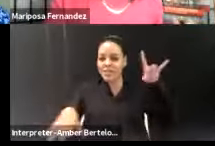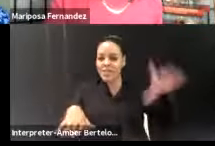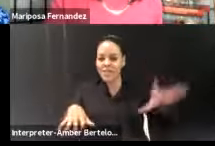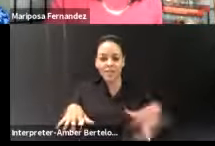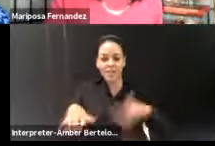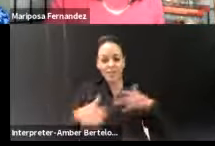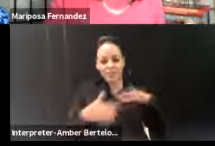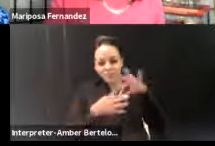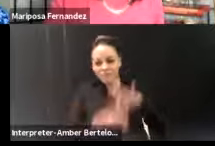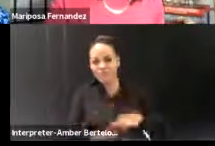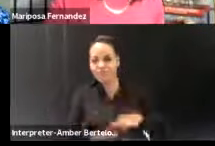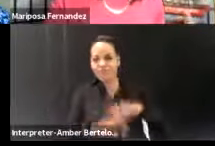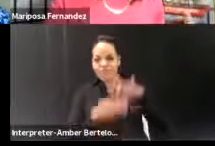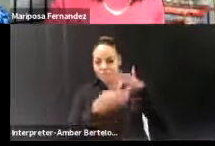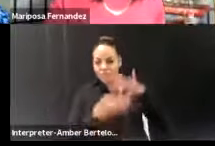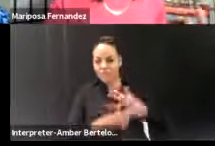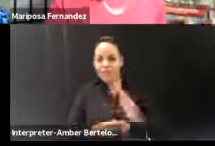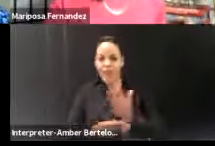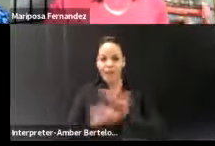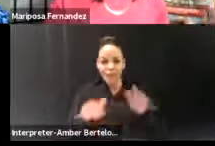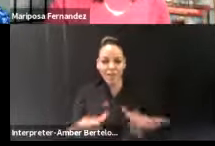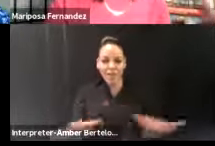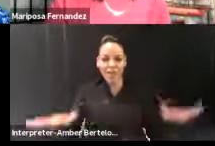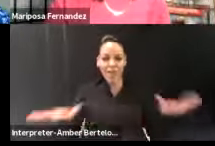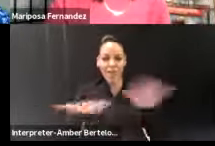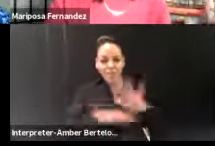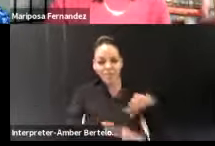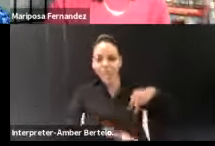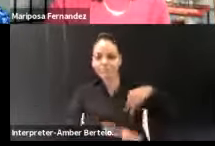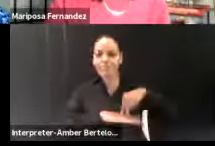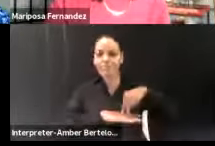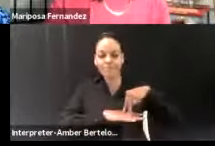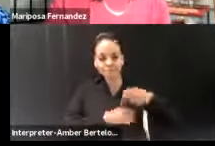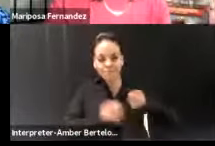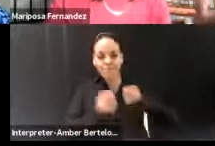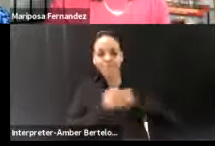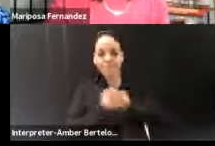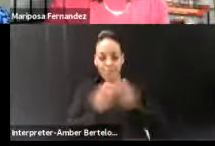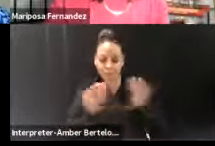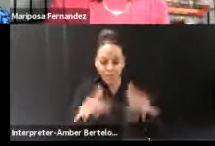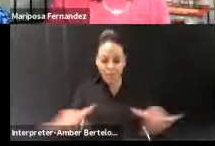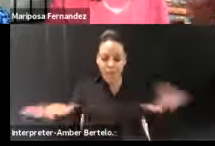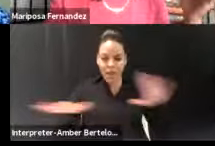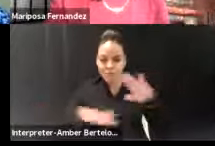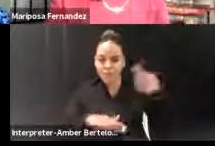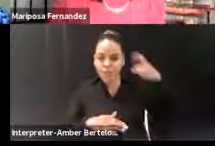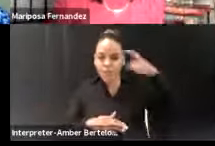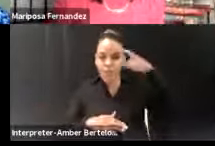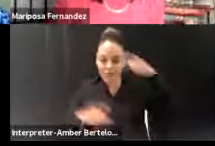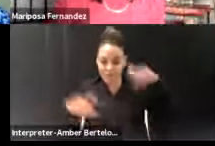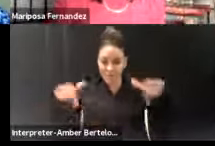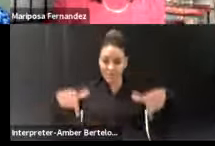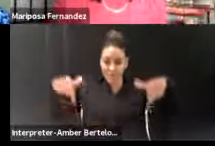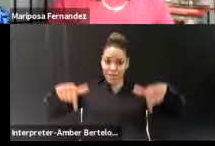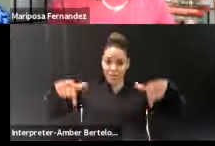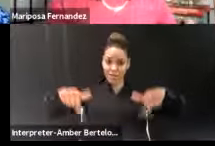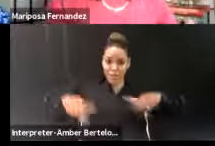deep in the trenches, taking a people stand for this Bronx land. This Bronx, which is whose